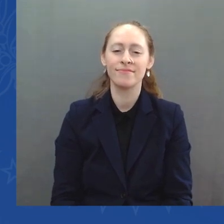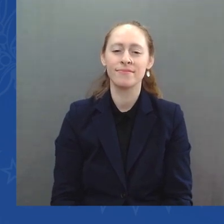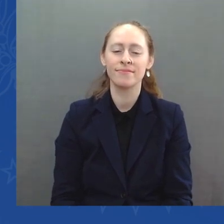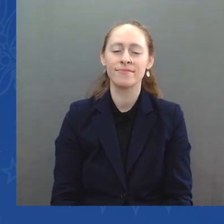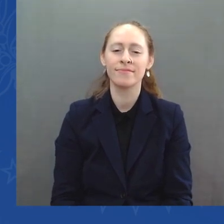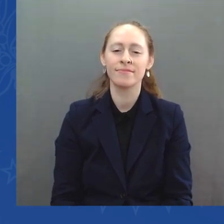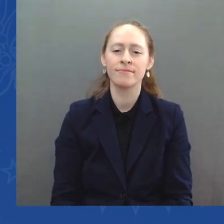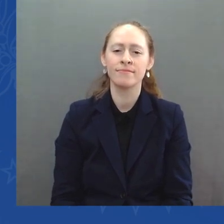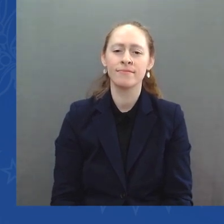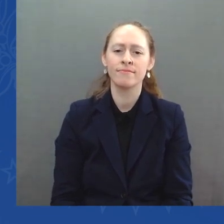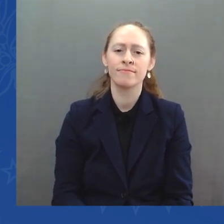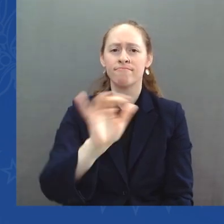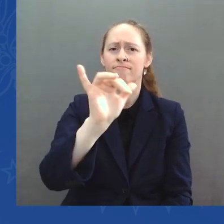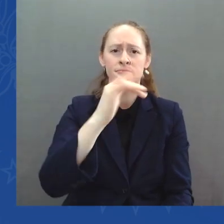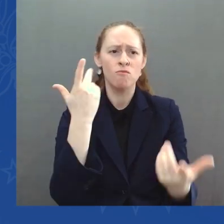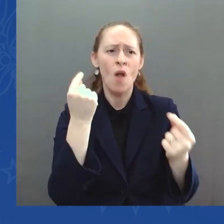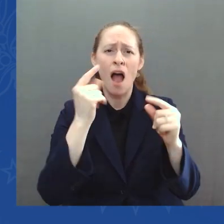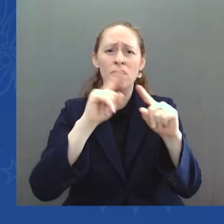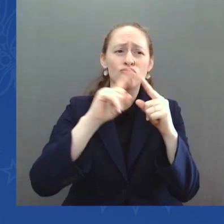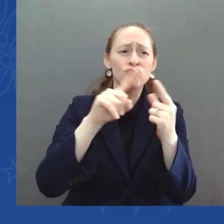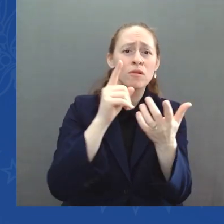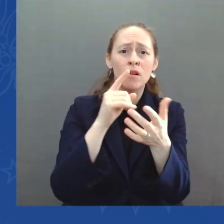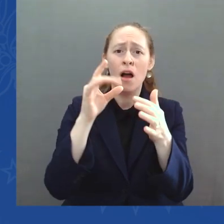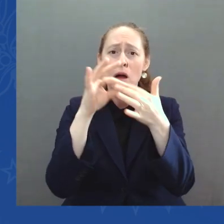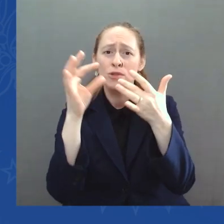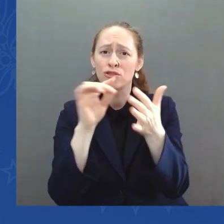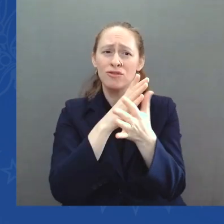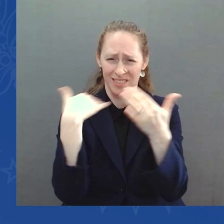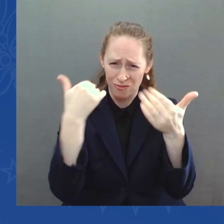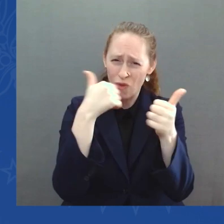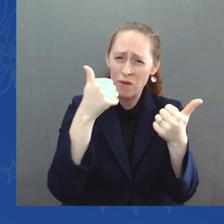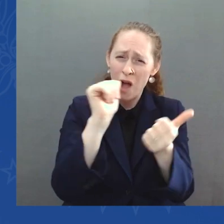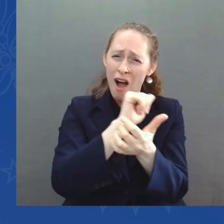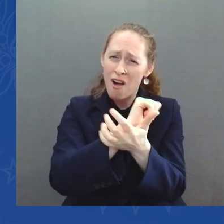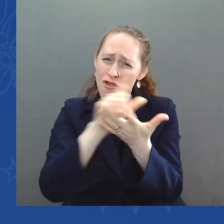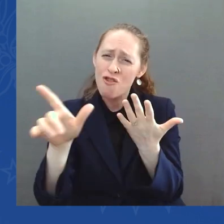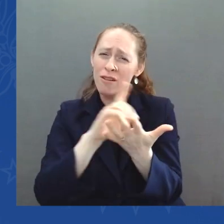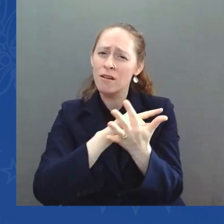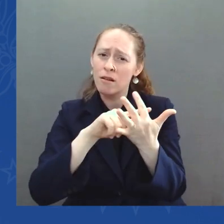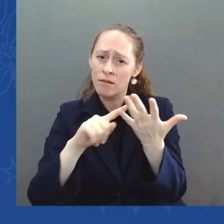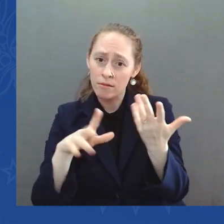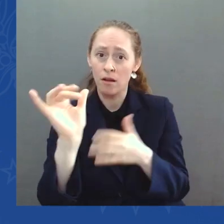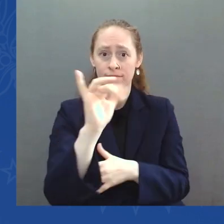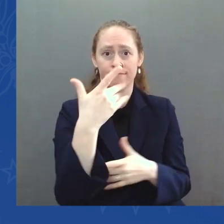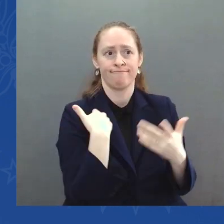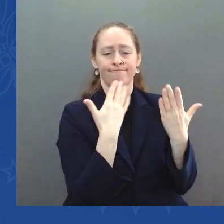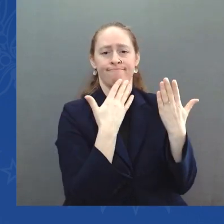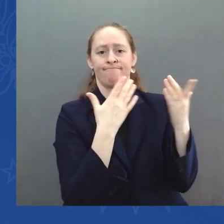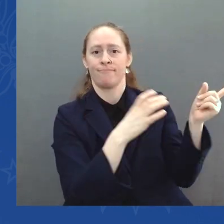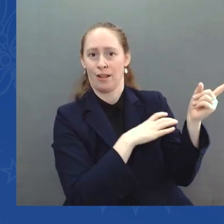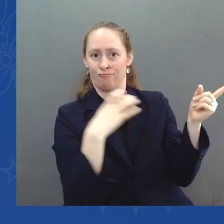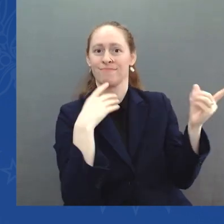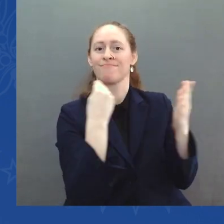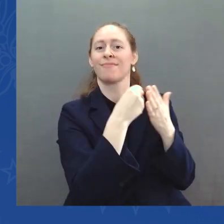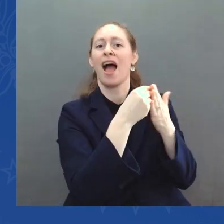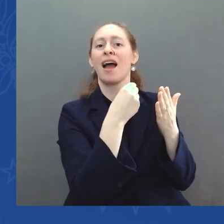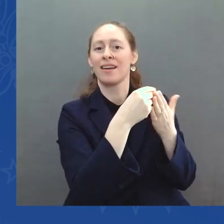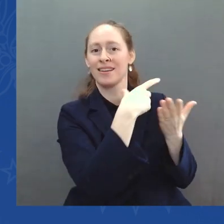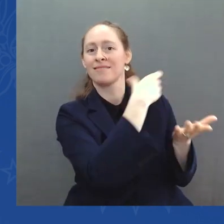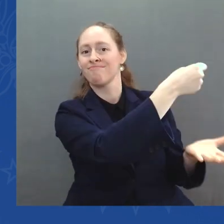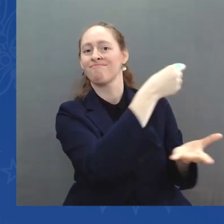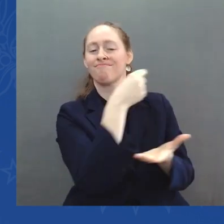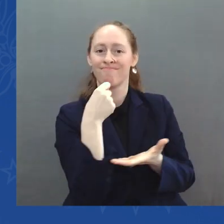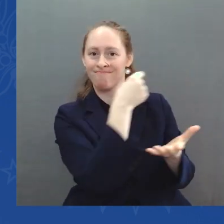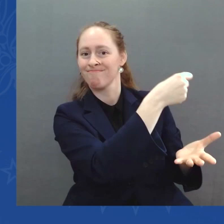But now, just as we've reached the critical turning point in this fight, Congress has to provide the funding America needs to continue to